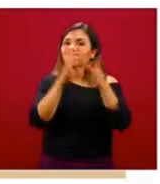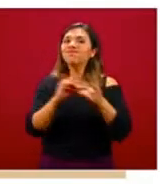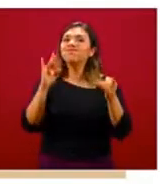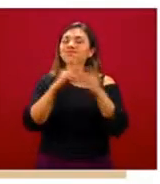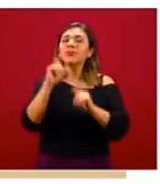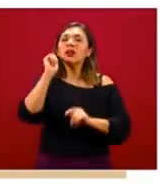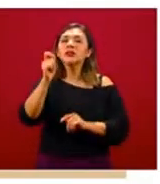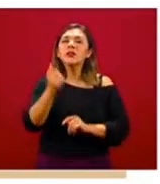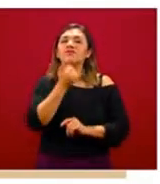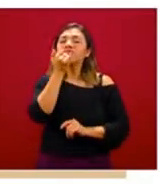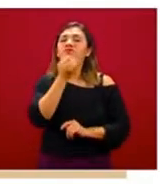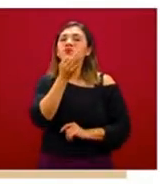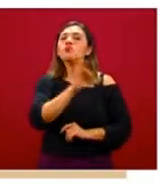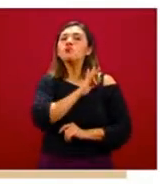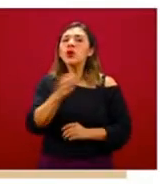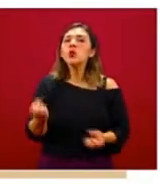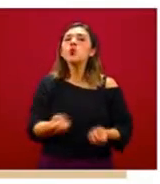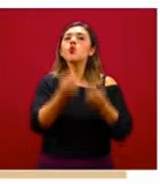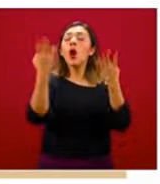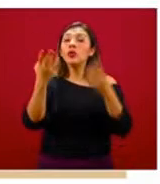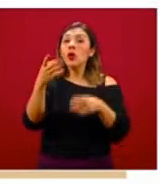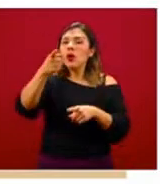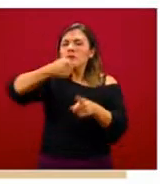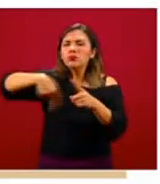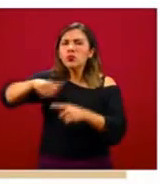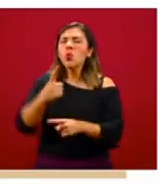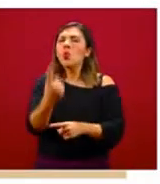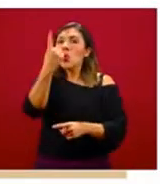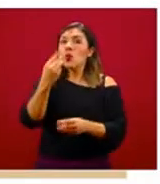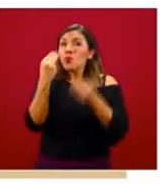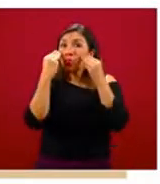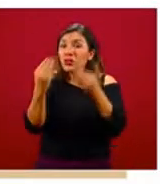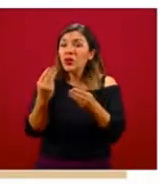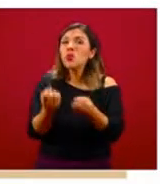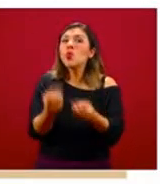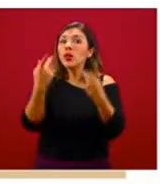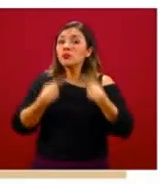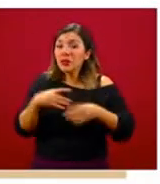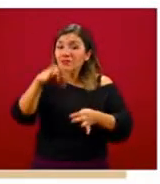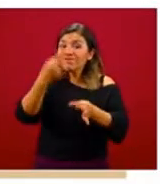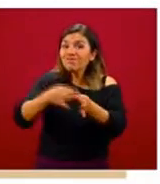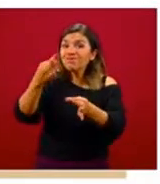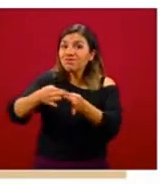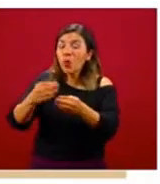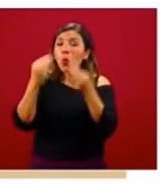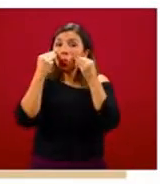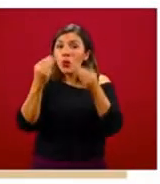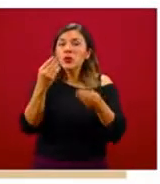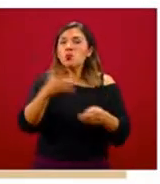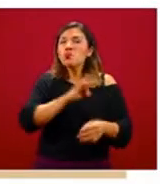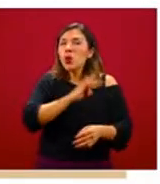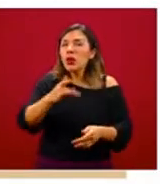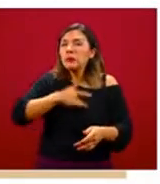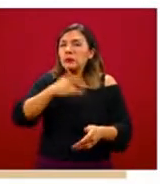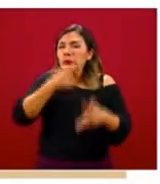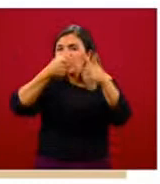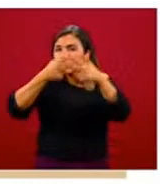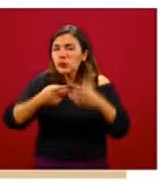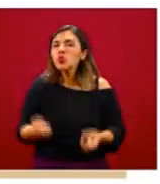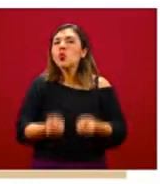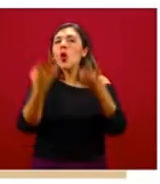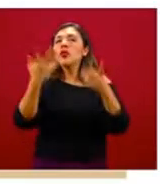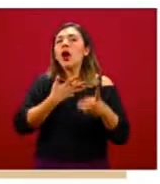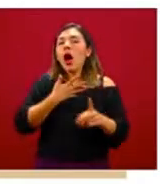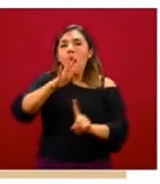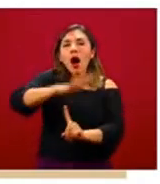today, but we also do an estimate on the cases. These are the estimate cases, and through these samples we